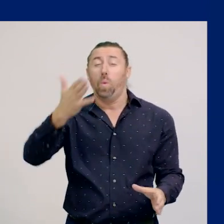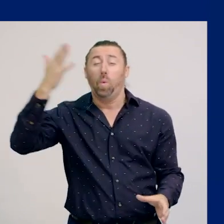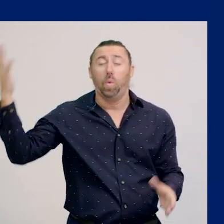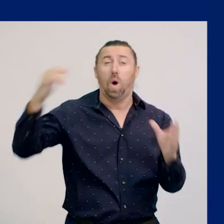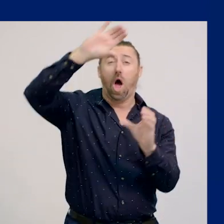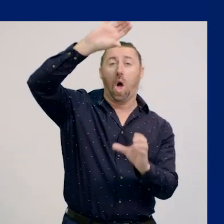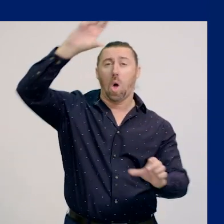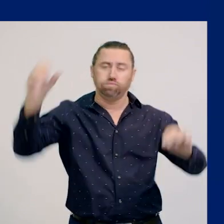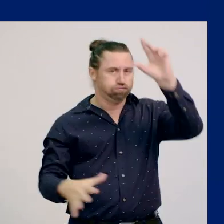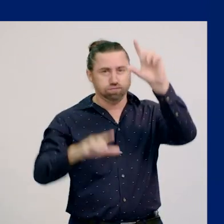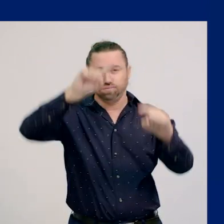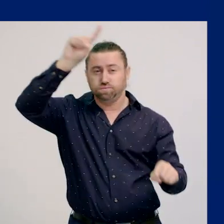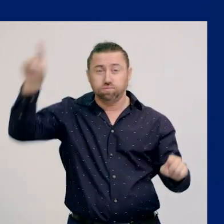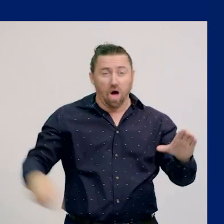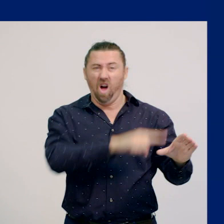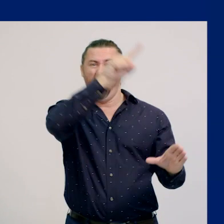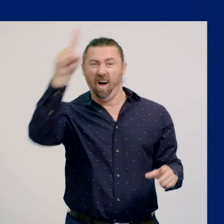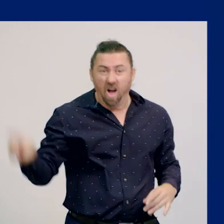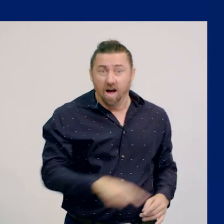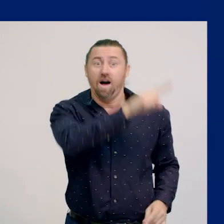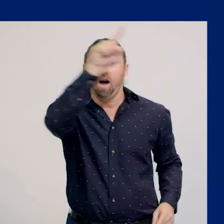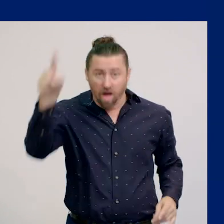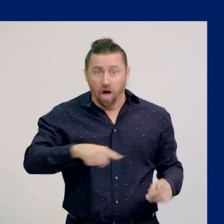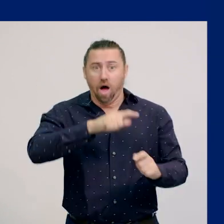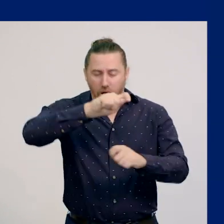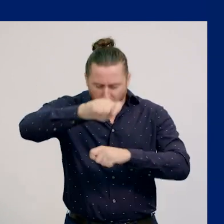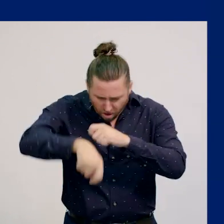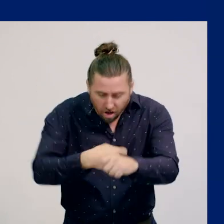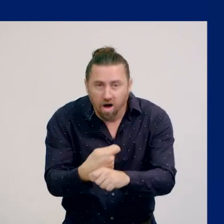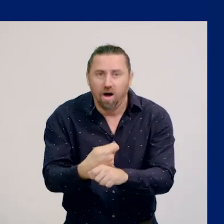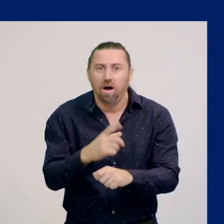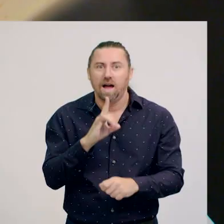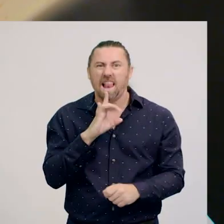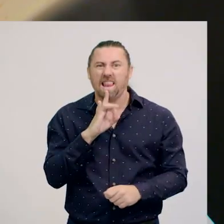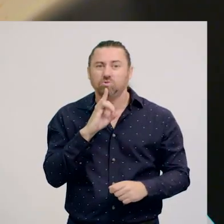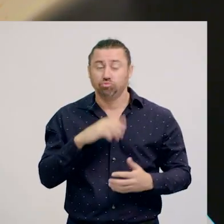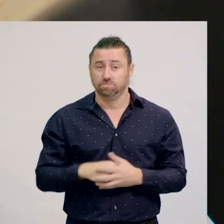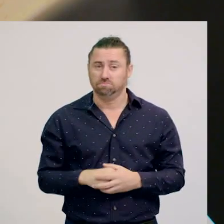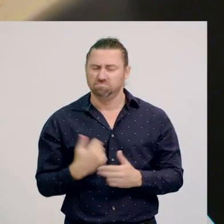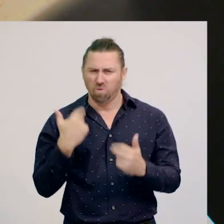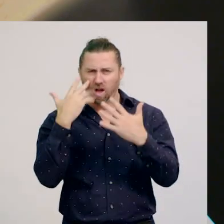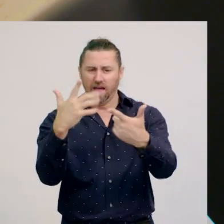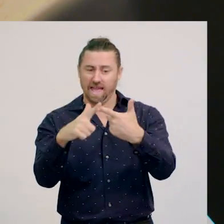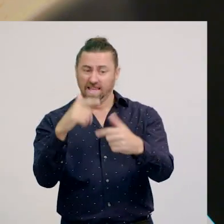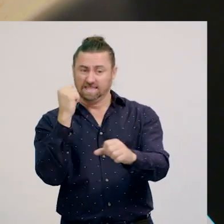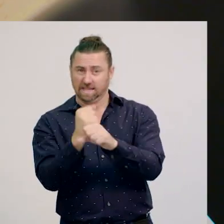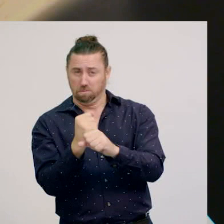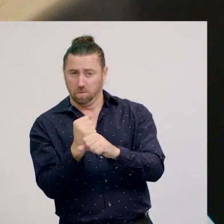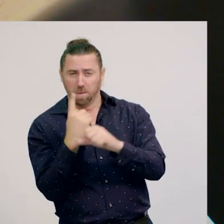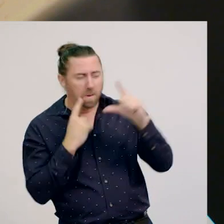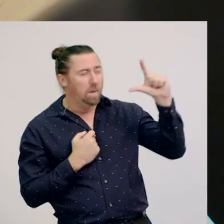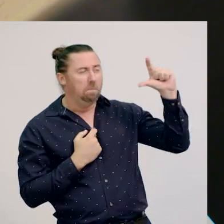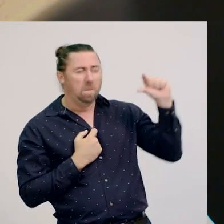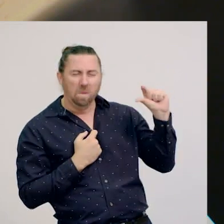of the turbine to move, and this movement is used to generate electricity. I can actually demonstrate it